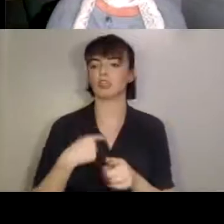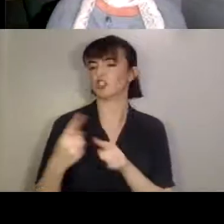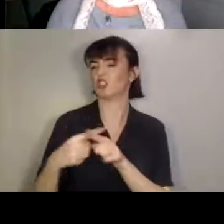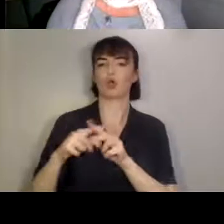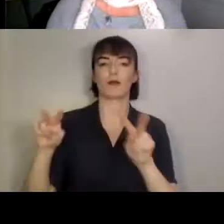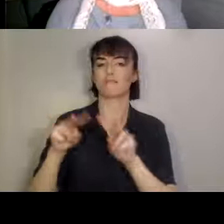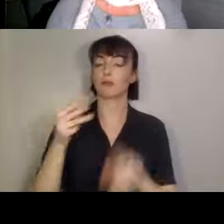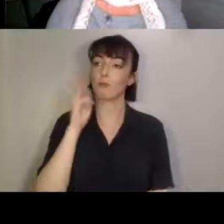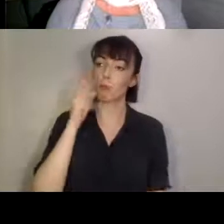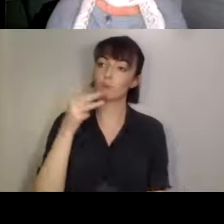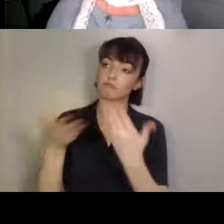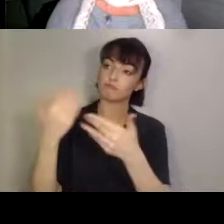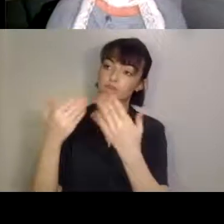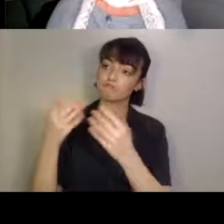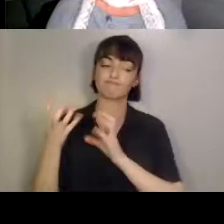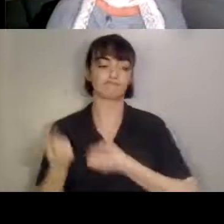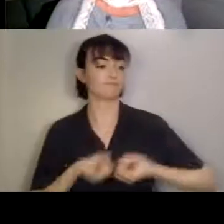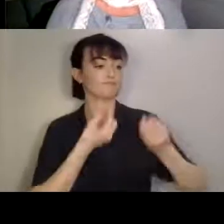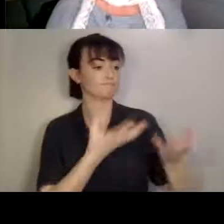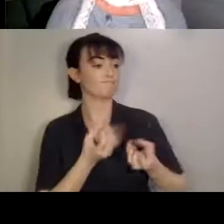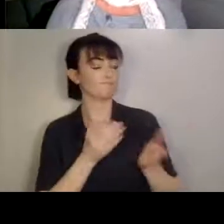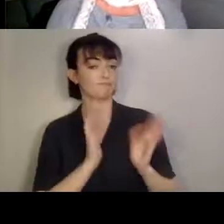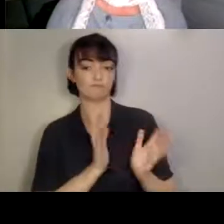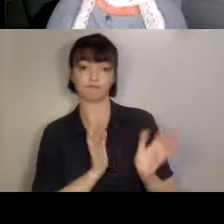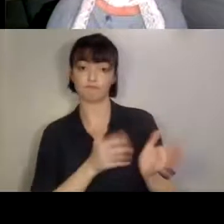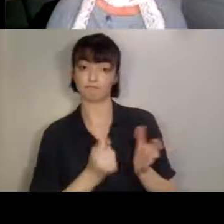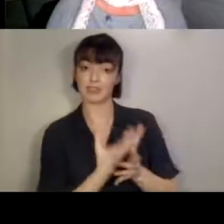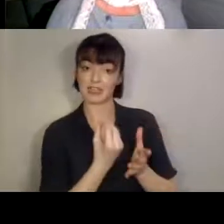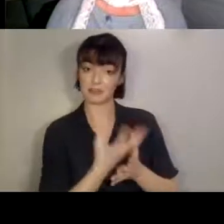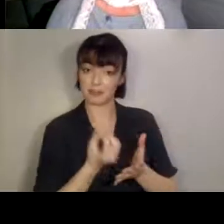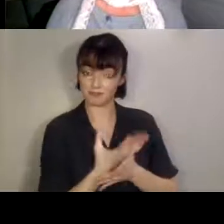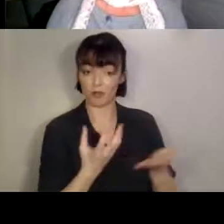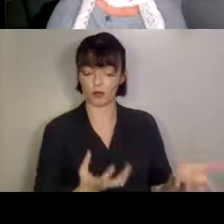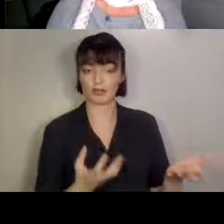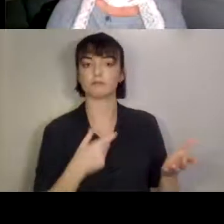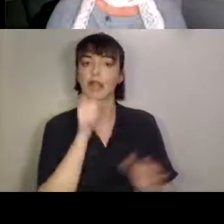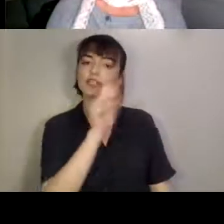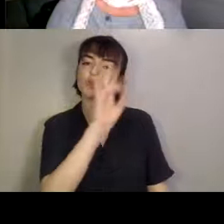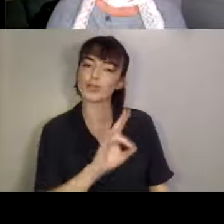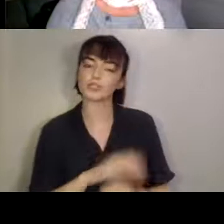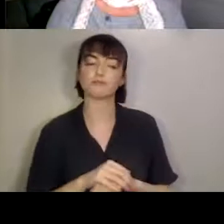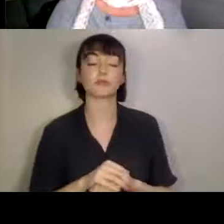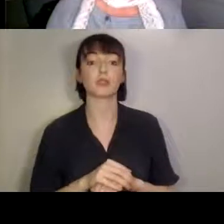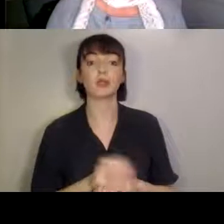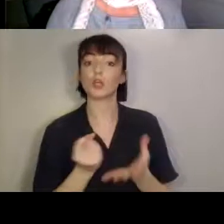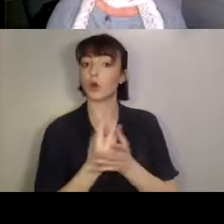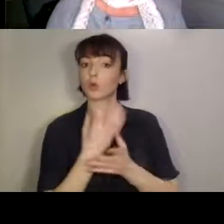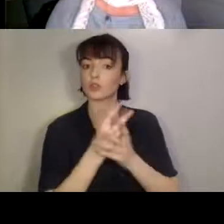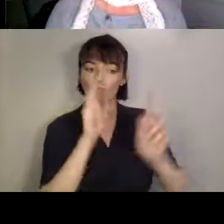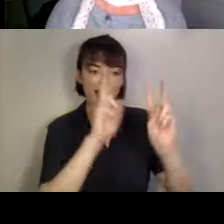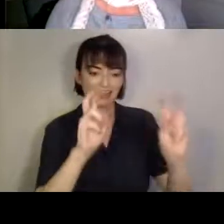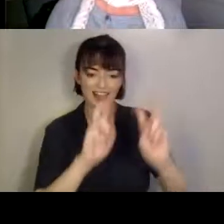the story, and they answer some questions. And the story is analysed on a range of